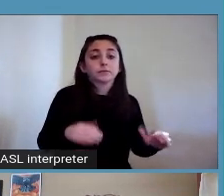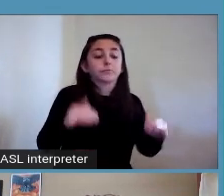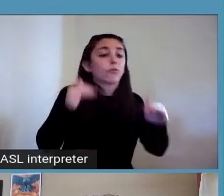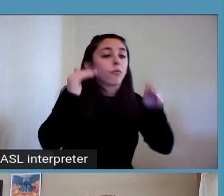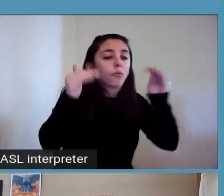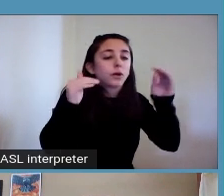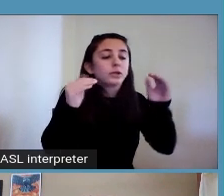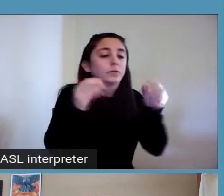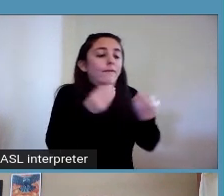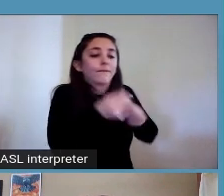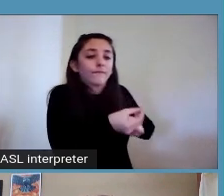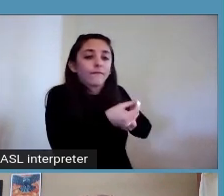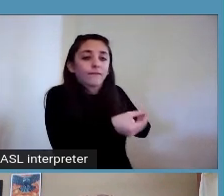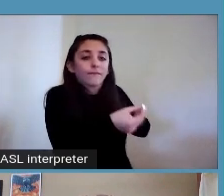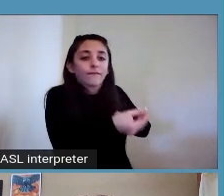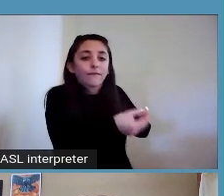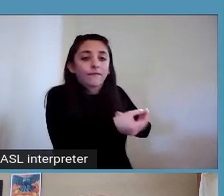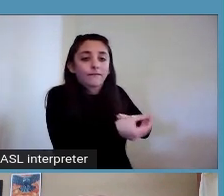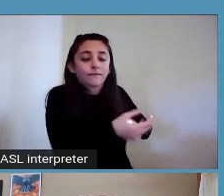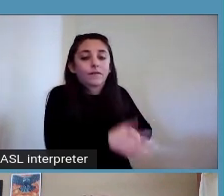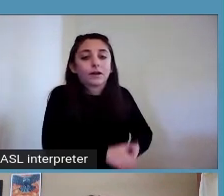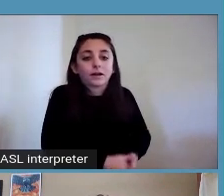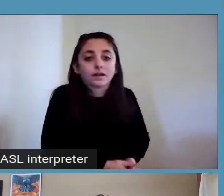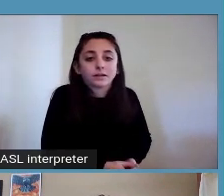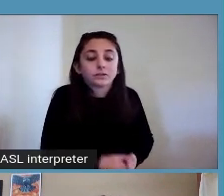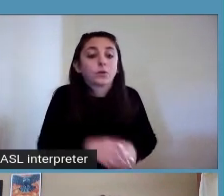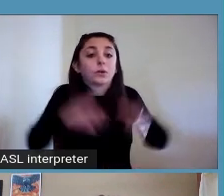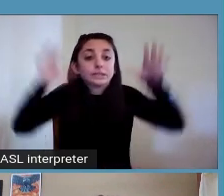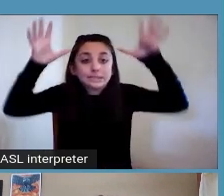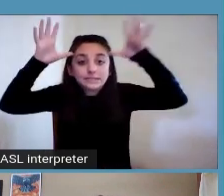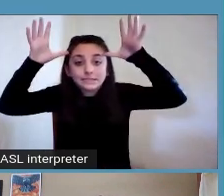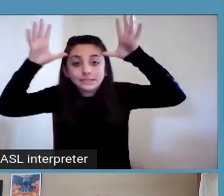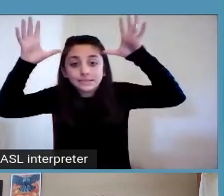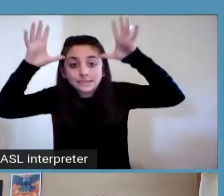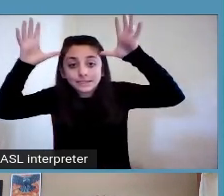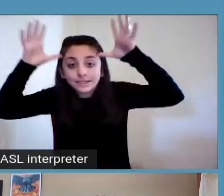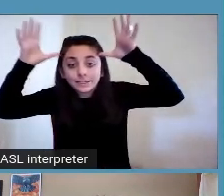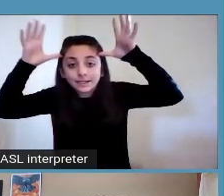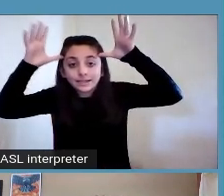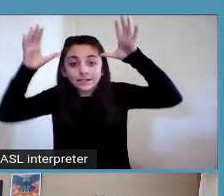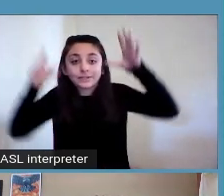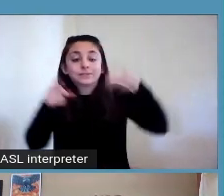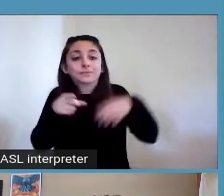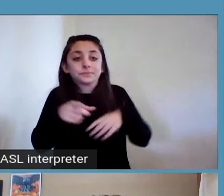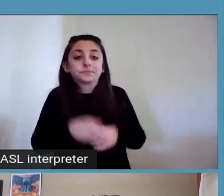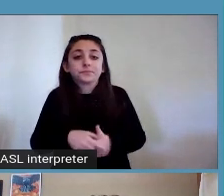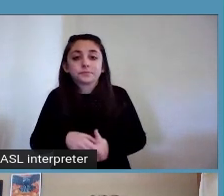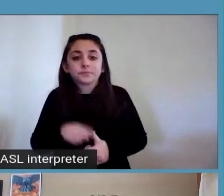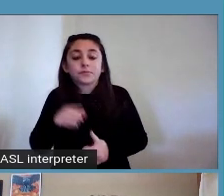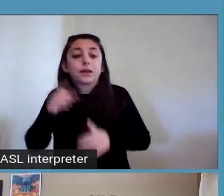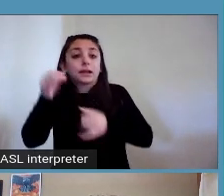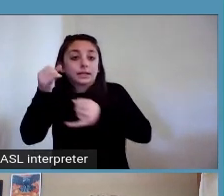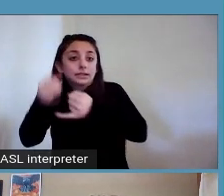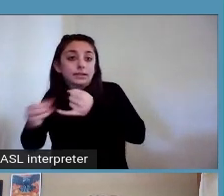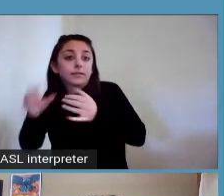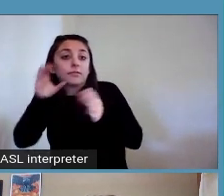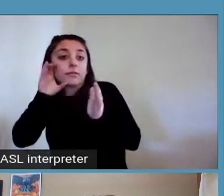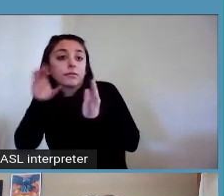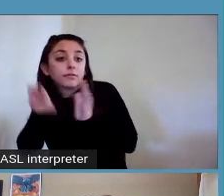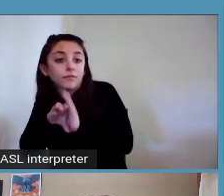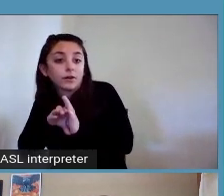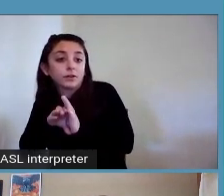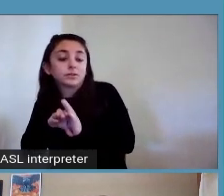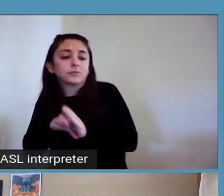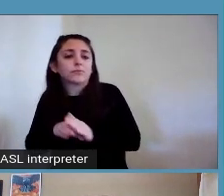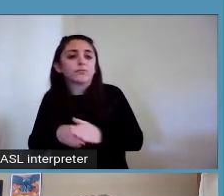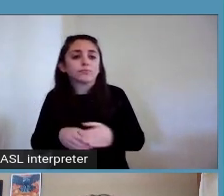There's also a doe deer with its fawn licking its chin. And then the last photo is of a mama brown